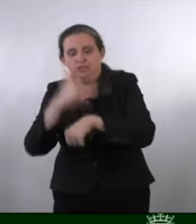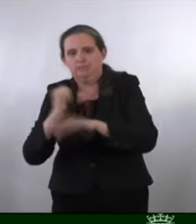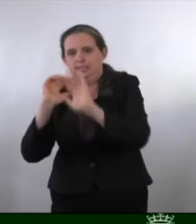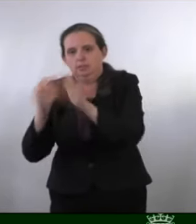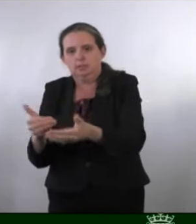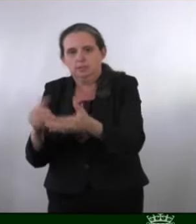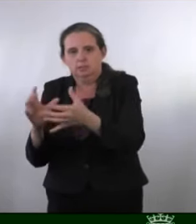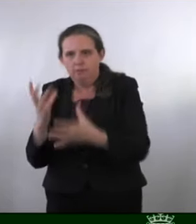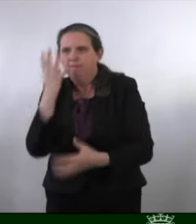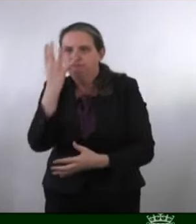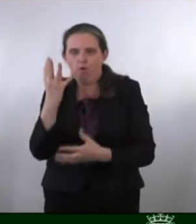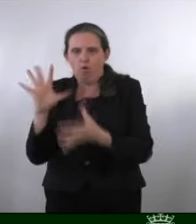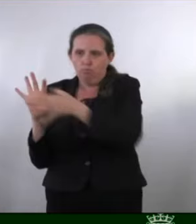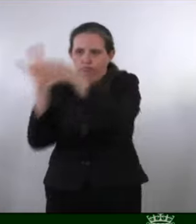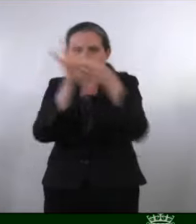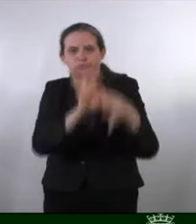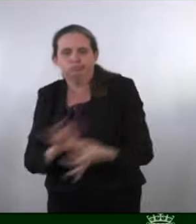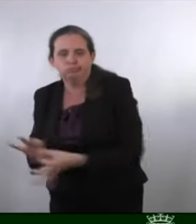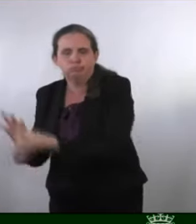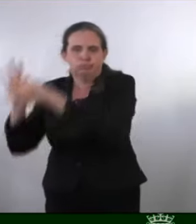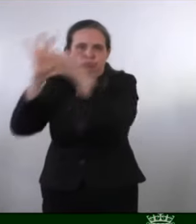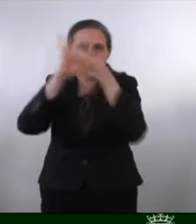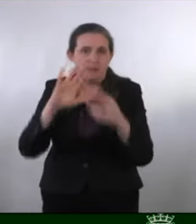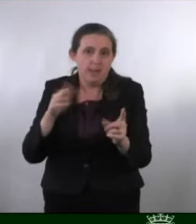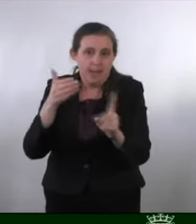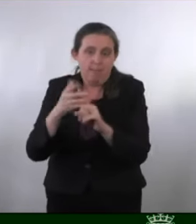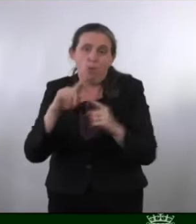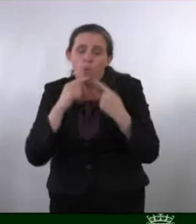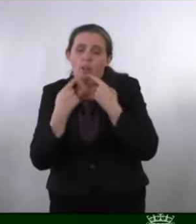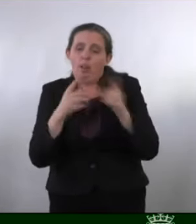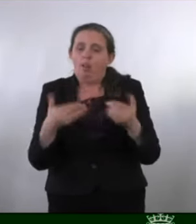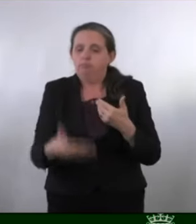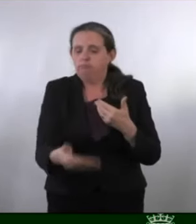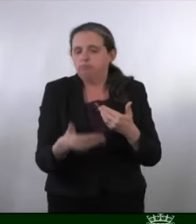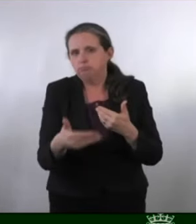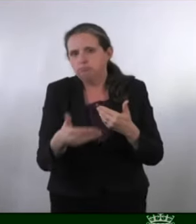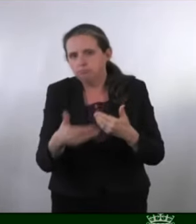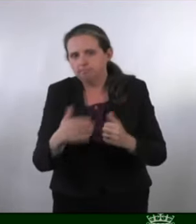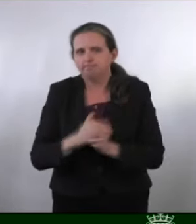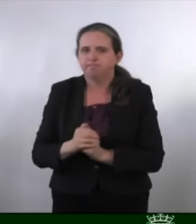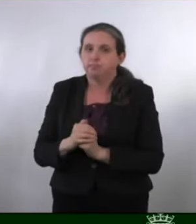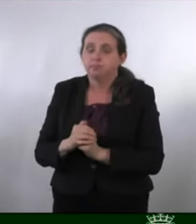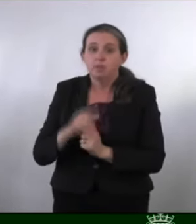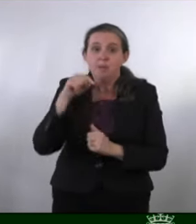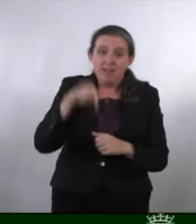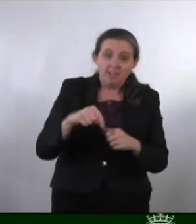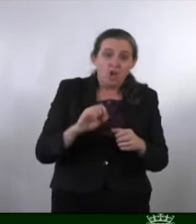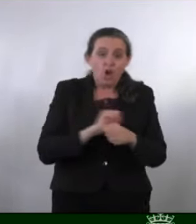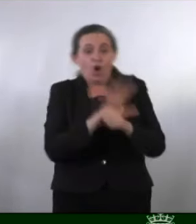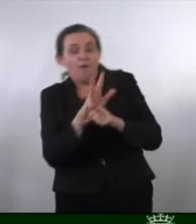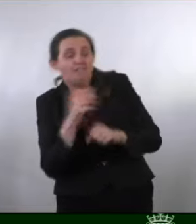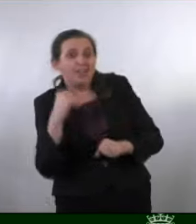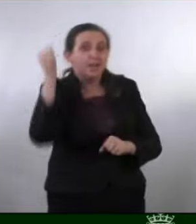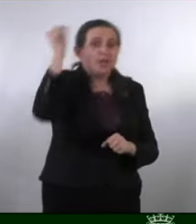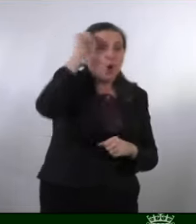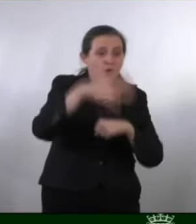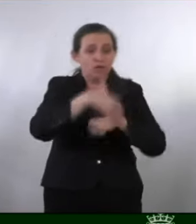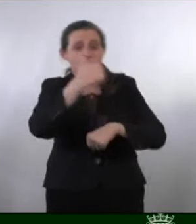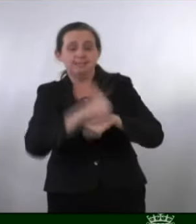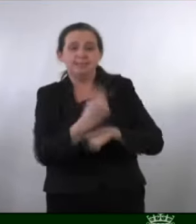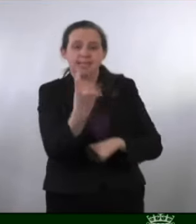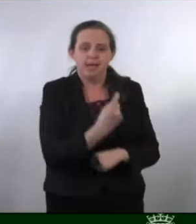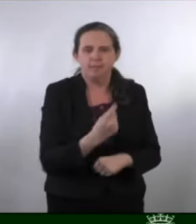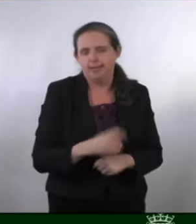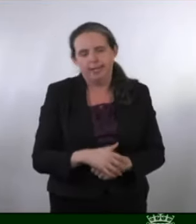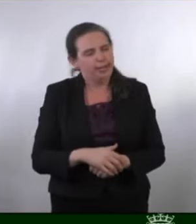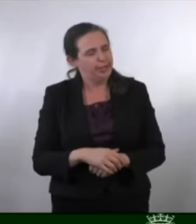islands. But this virus obviously is not going to grant a Christmas truce. It doesn't know